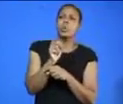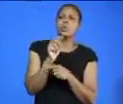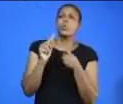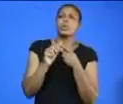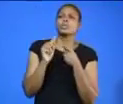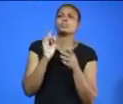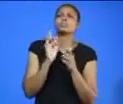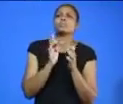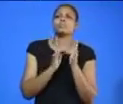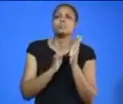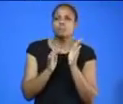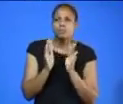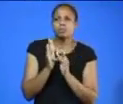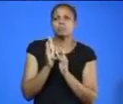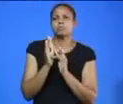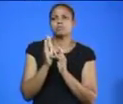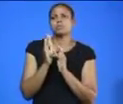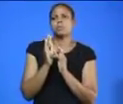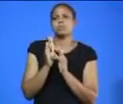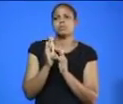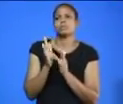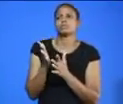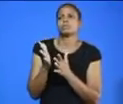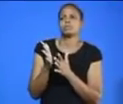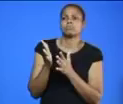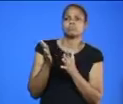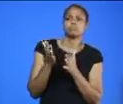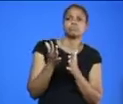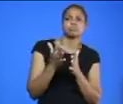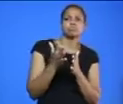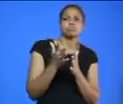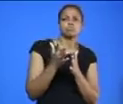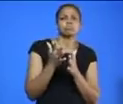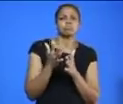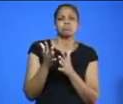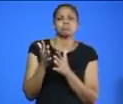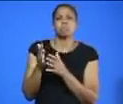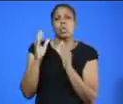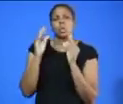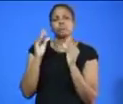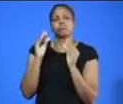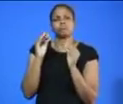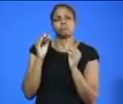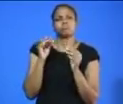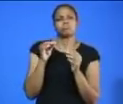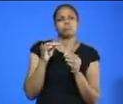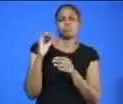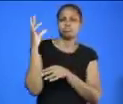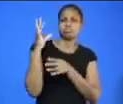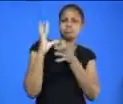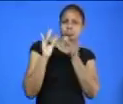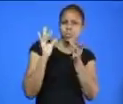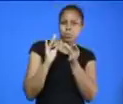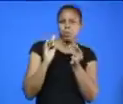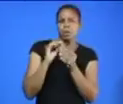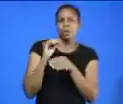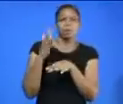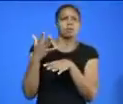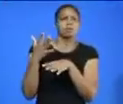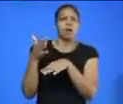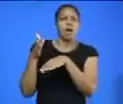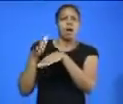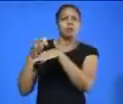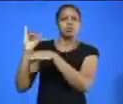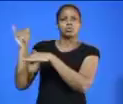doing his eulogy on John, he made a profound statement. He said, "This